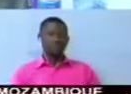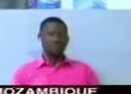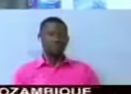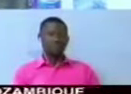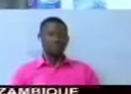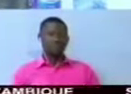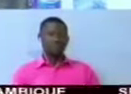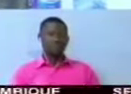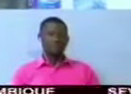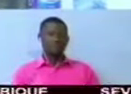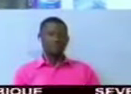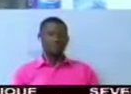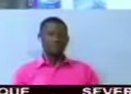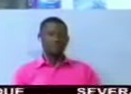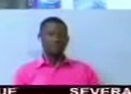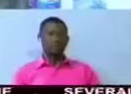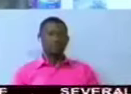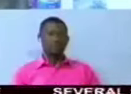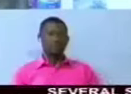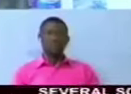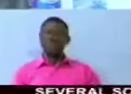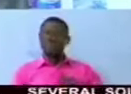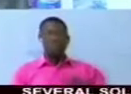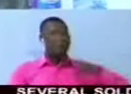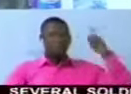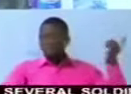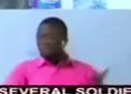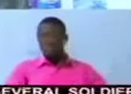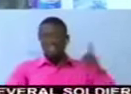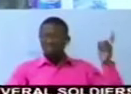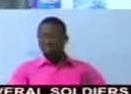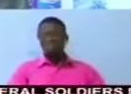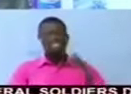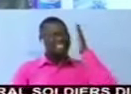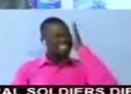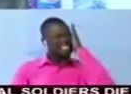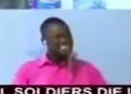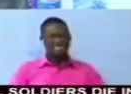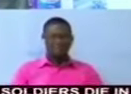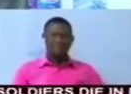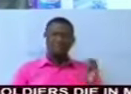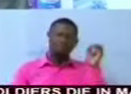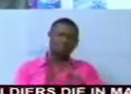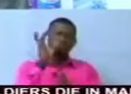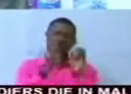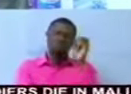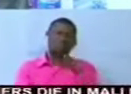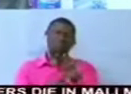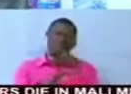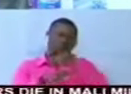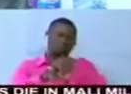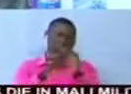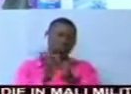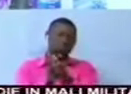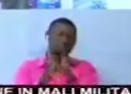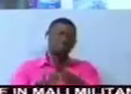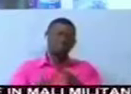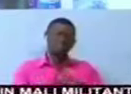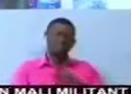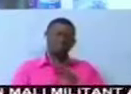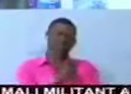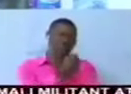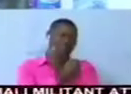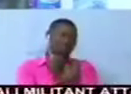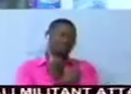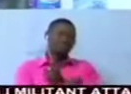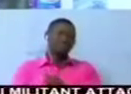ni ci side. They were beaten mercilessly and they were packed like groundnut, bags of groundnut. Ci ne ñu ngi la handcuffed ci sa loxo